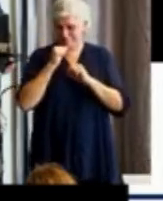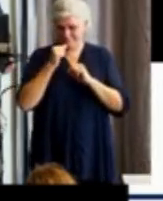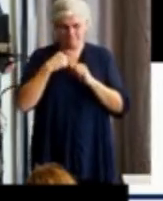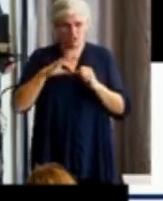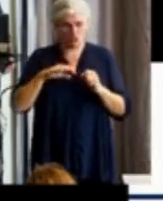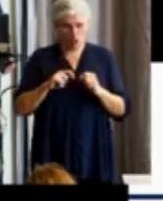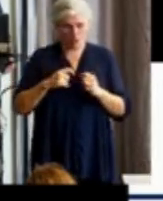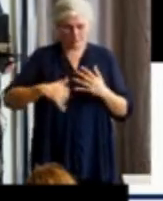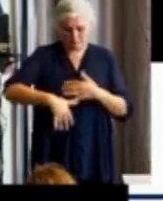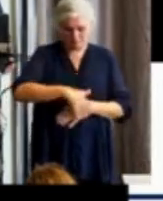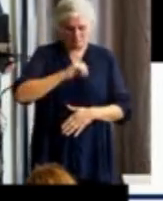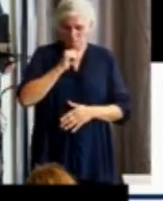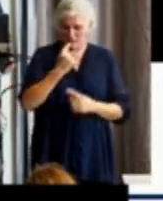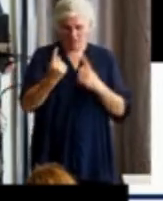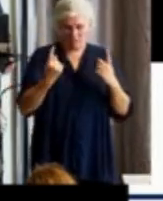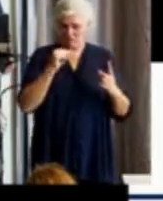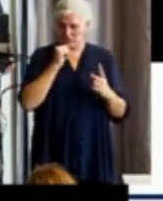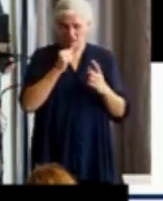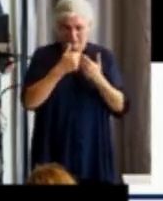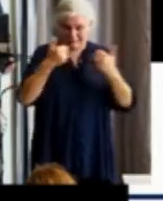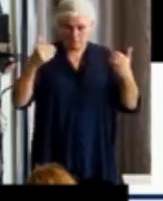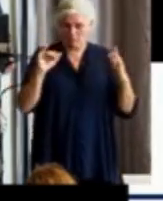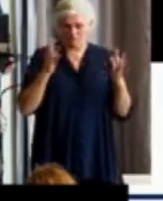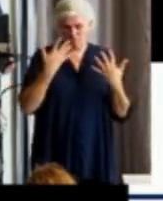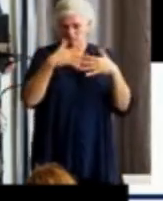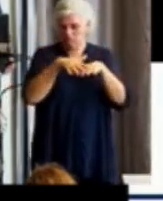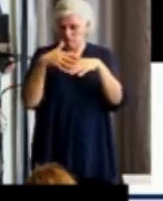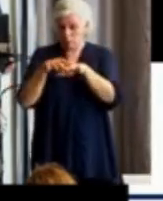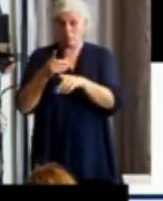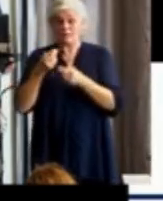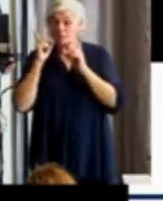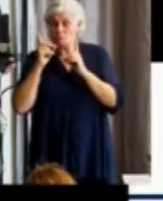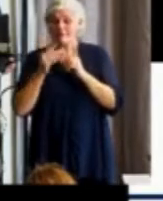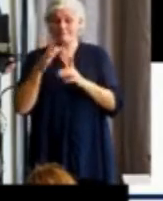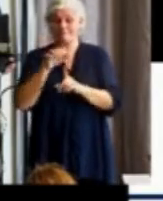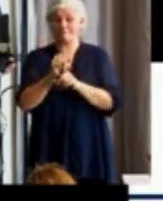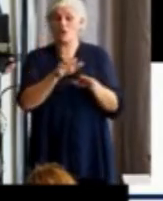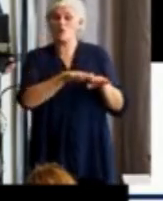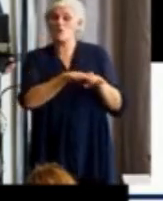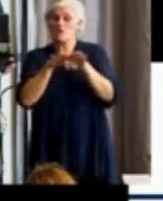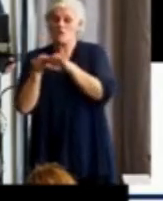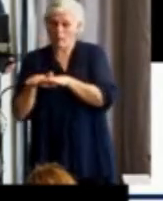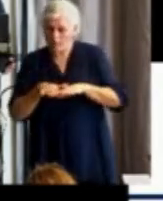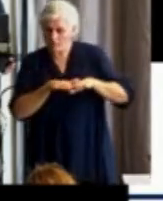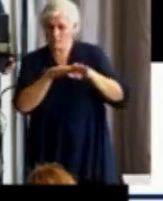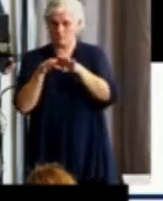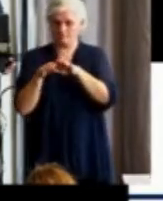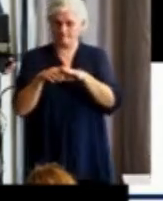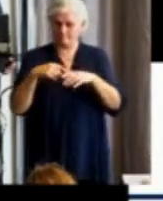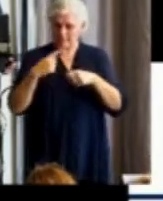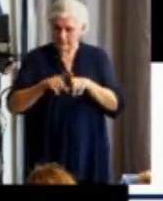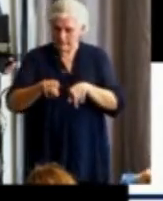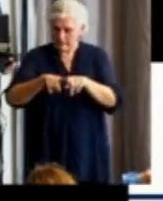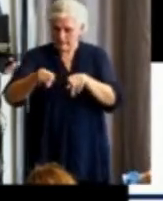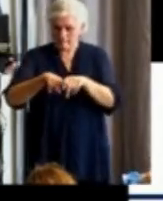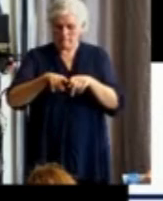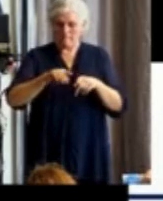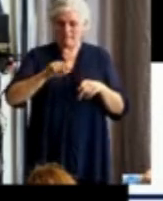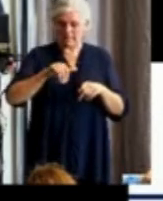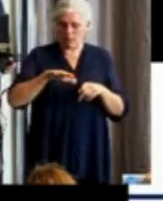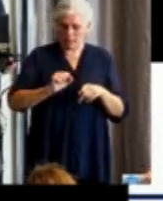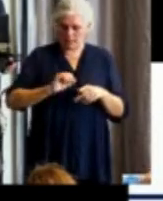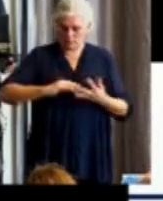gut microbiome of these individuals. But we did find a really common theme between metabolism of different chemicals in the